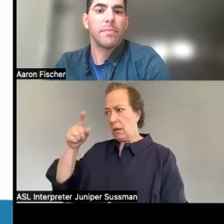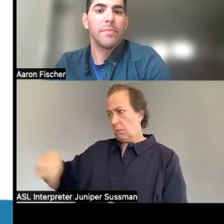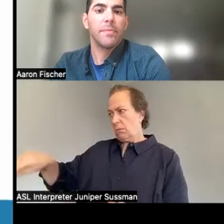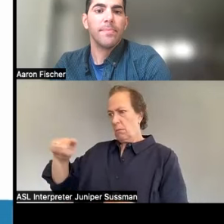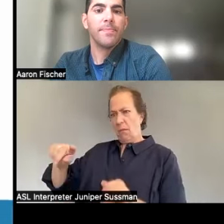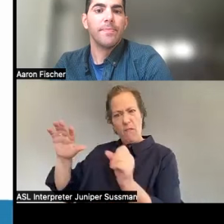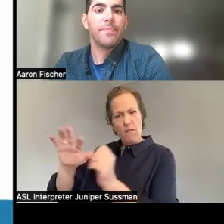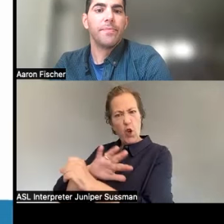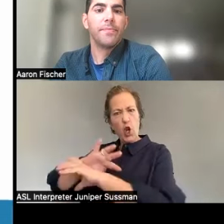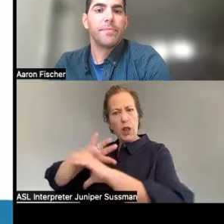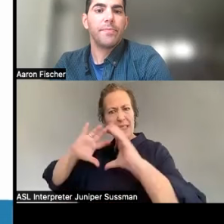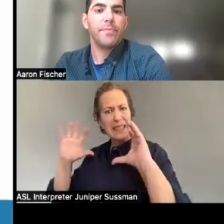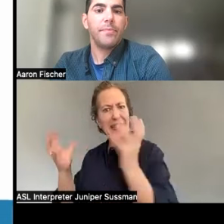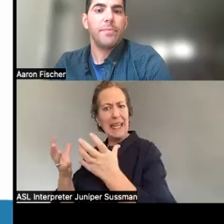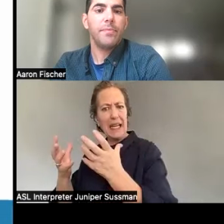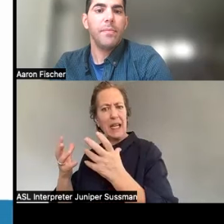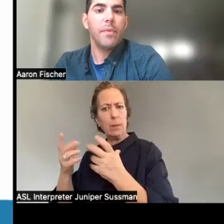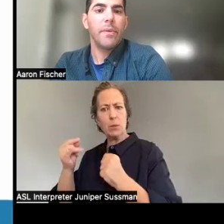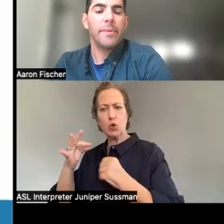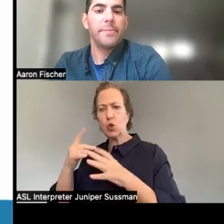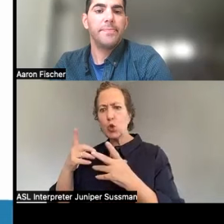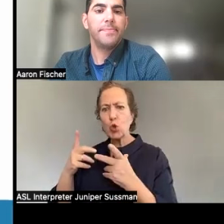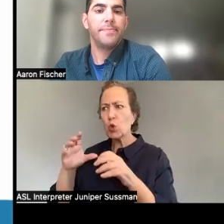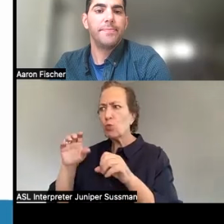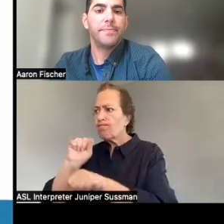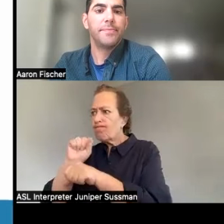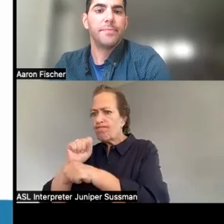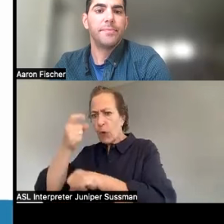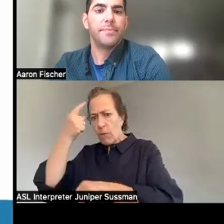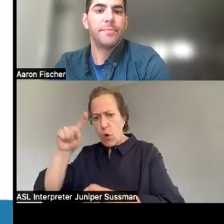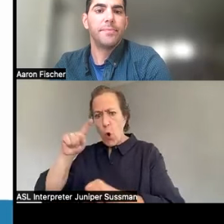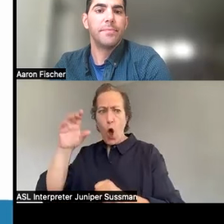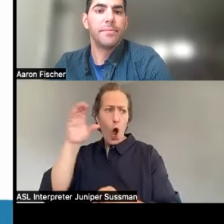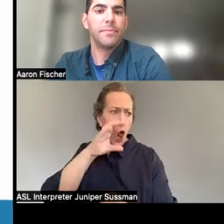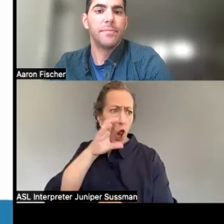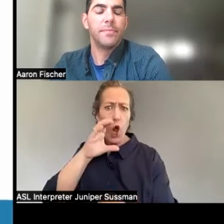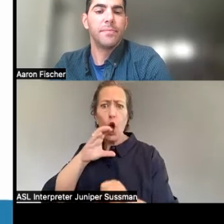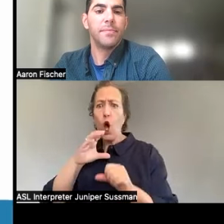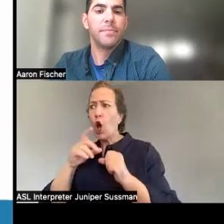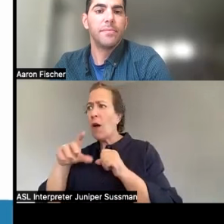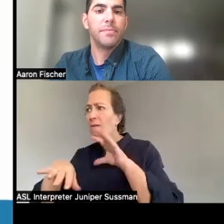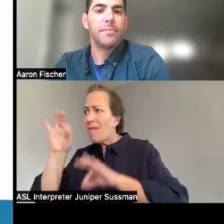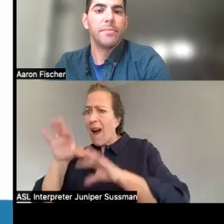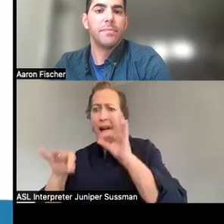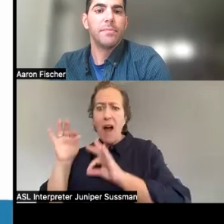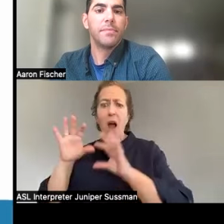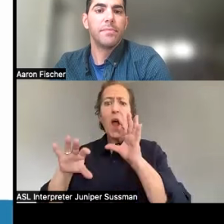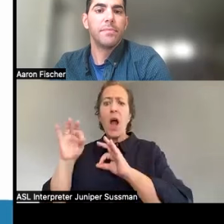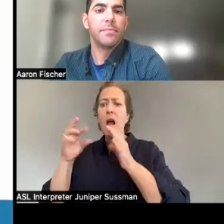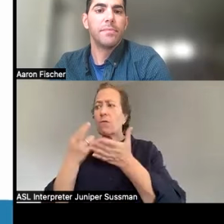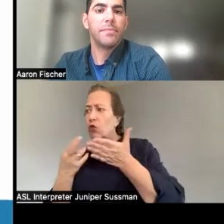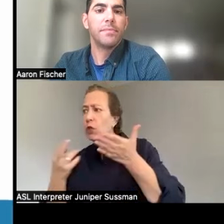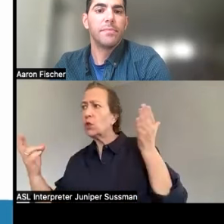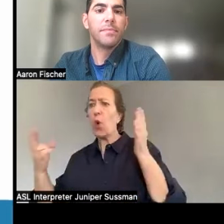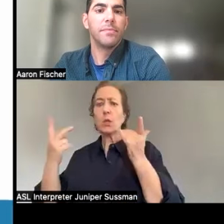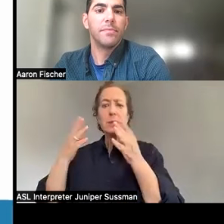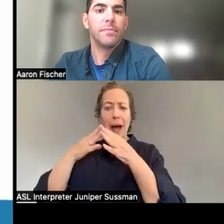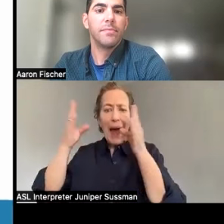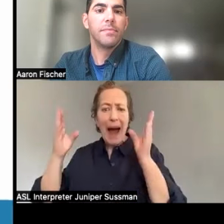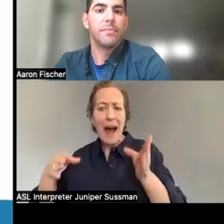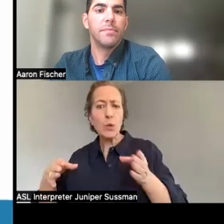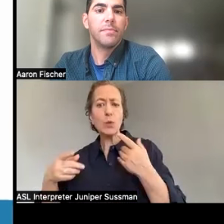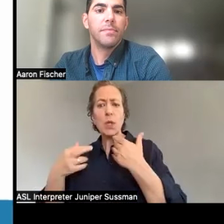people looking out for him and being able to connect and refer him to housing that's available that